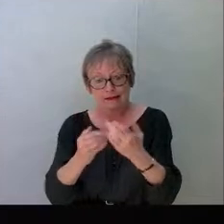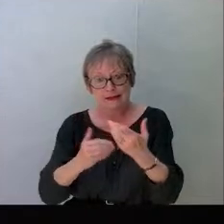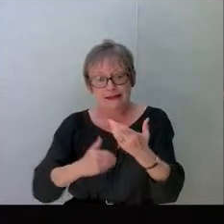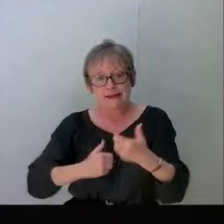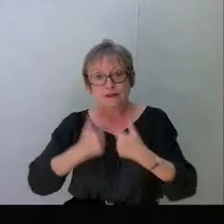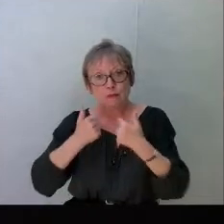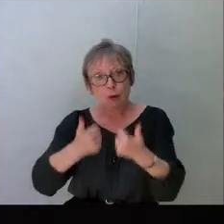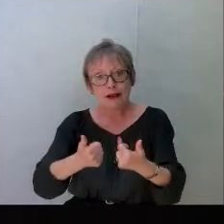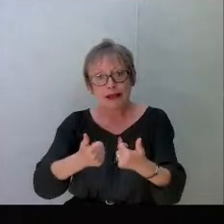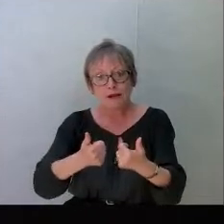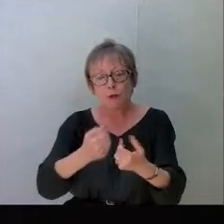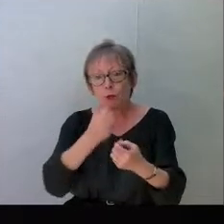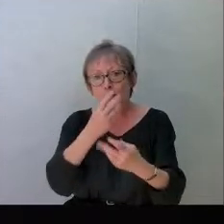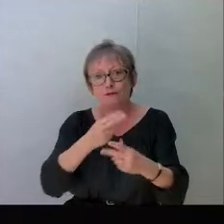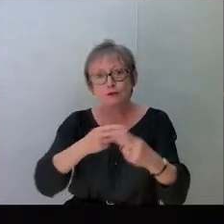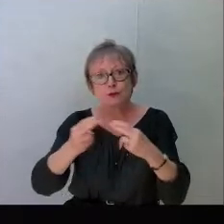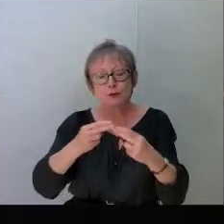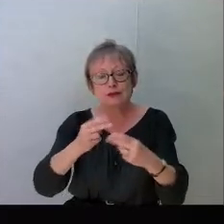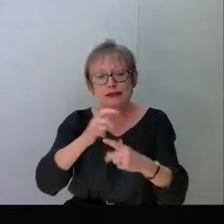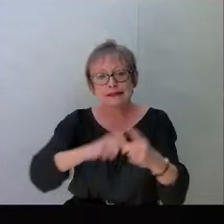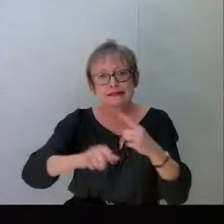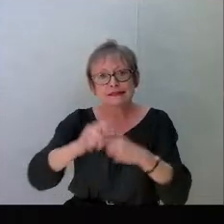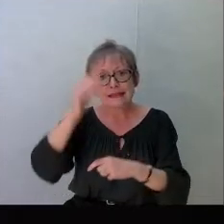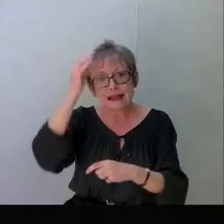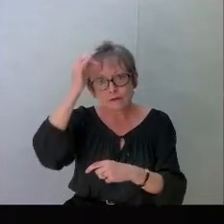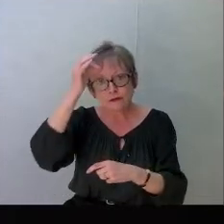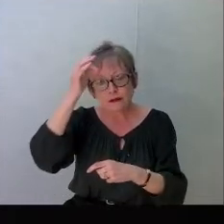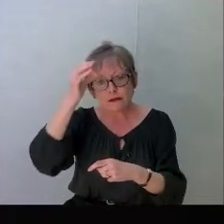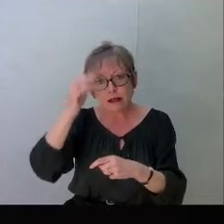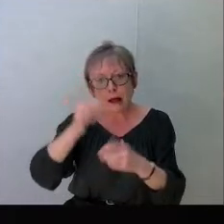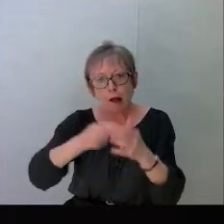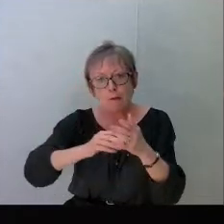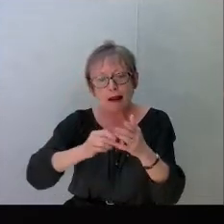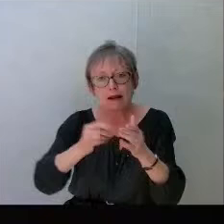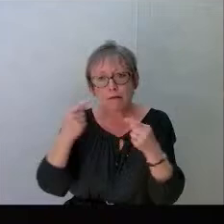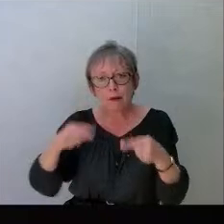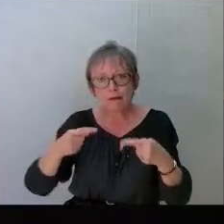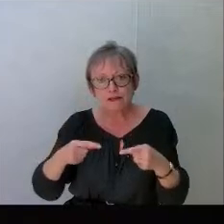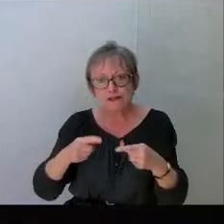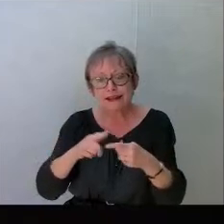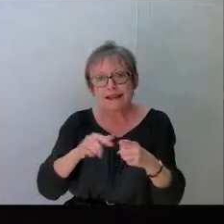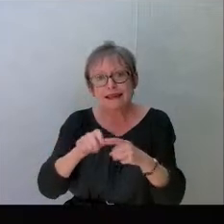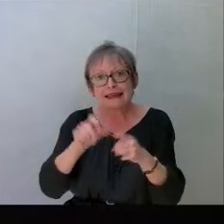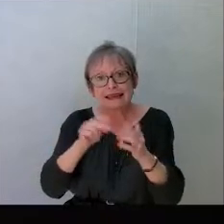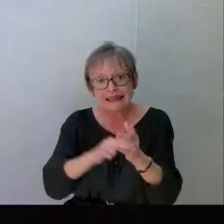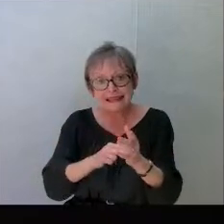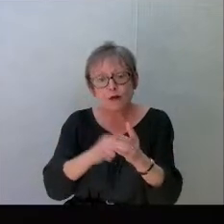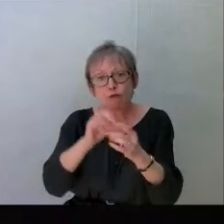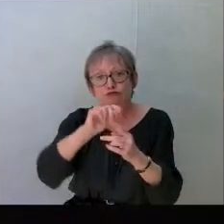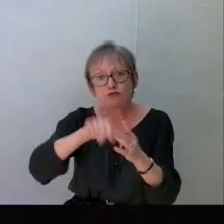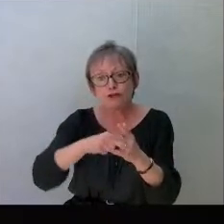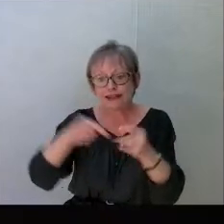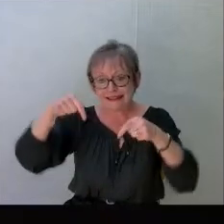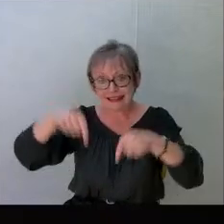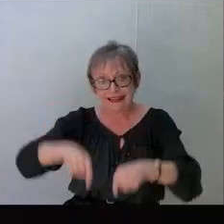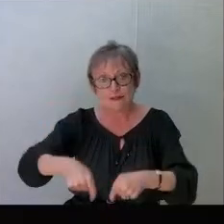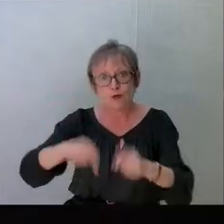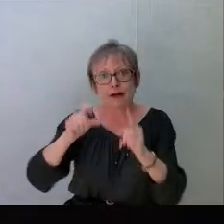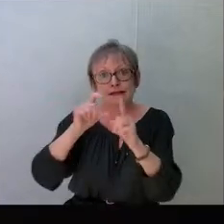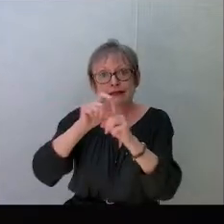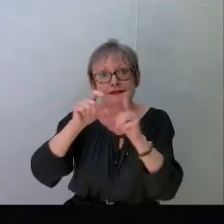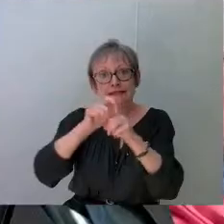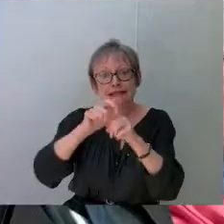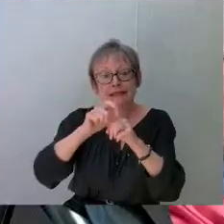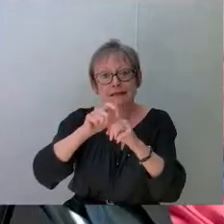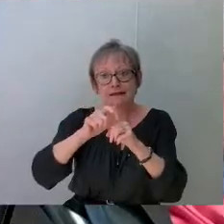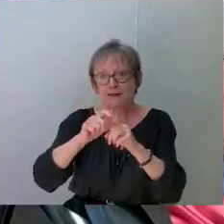the City Council has granted planning permission to bring the Eden project here to Dundee, something that colleagues